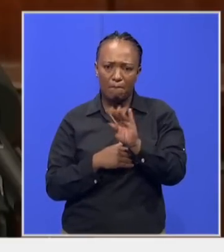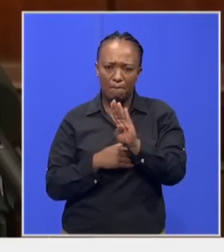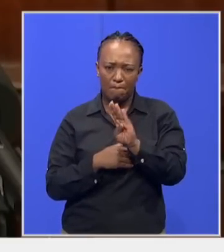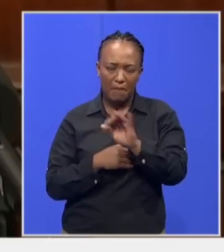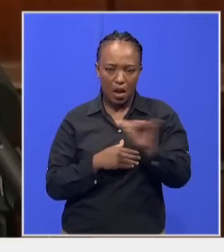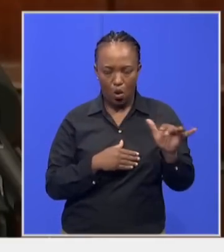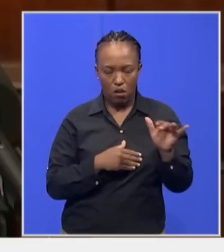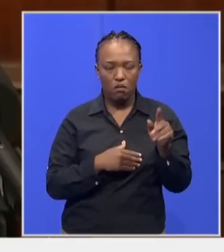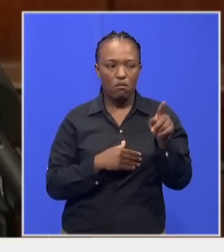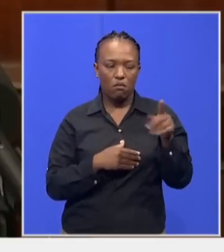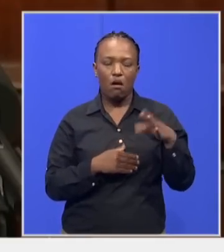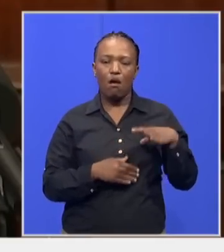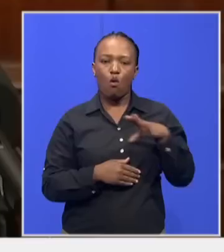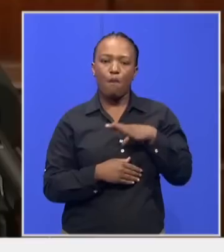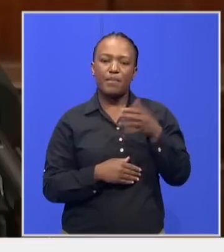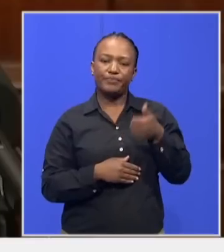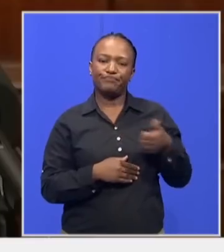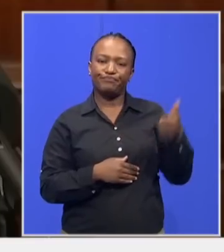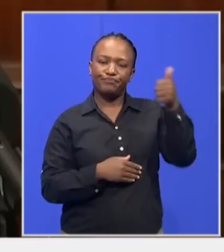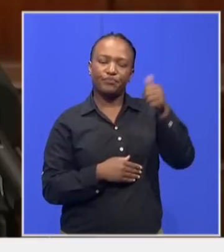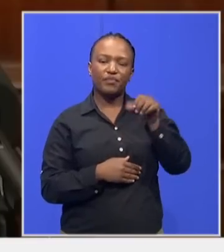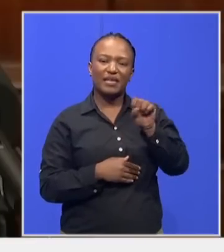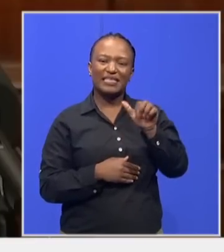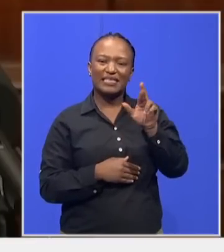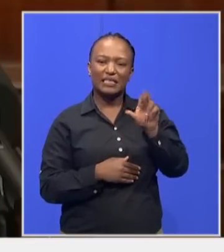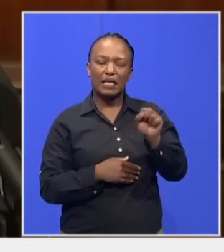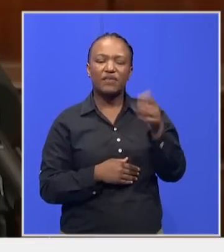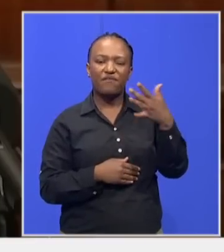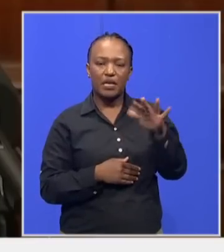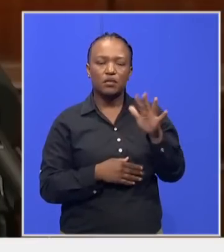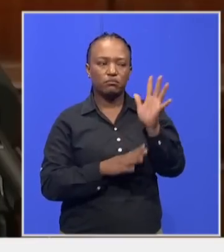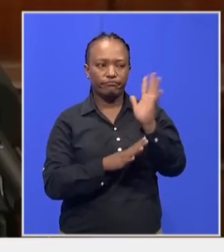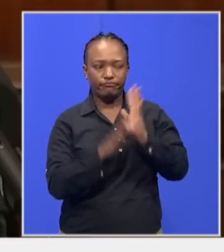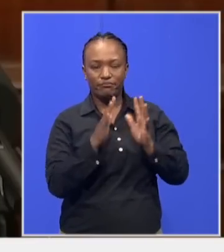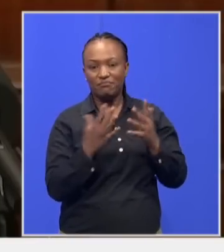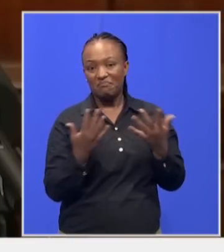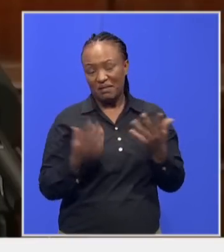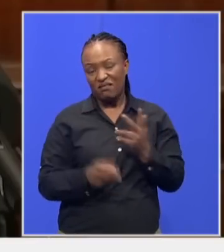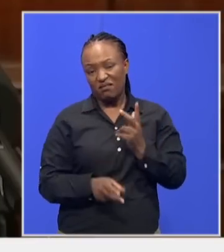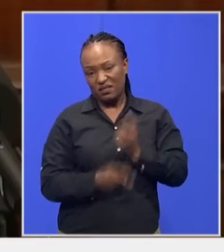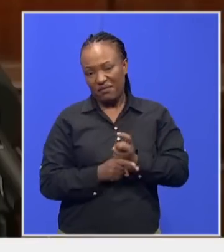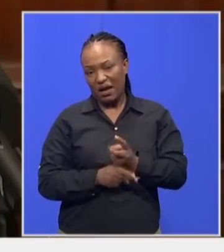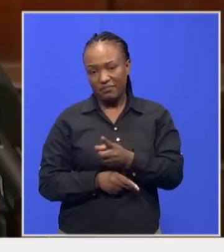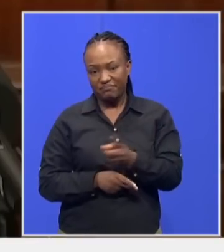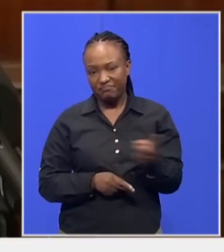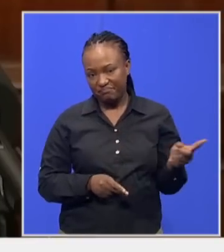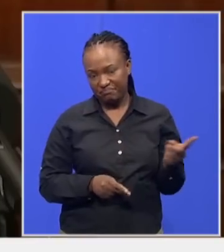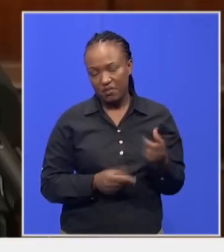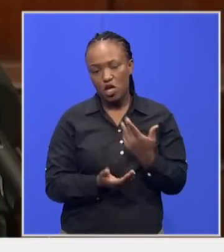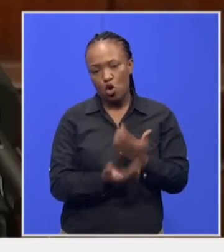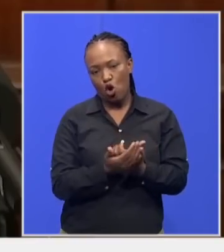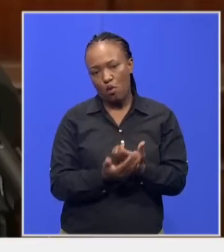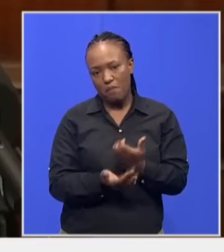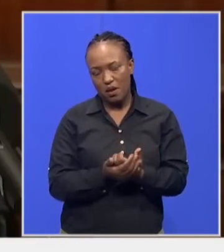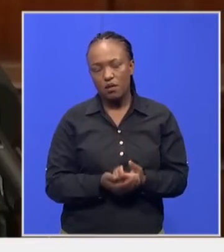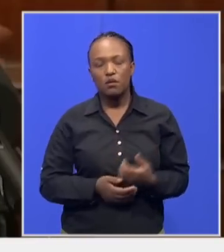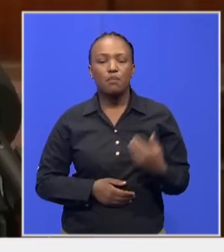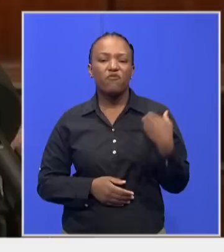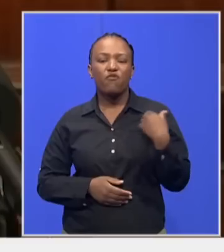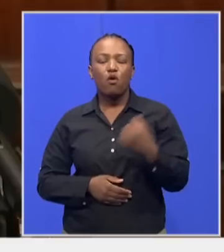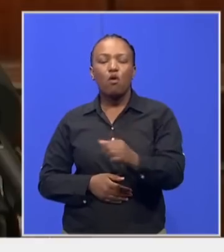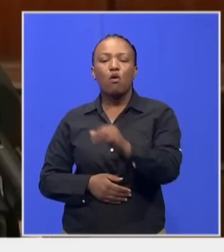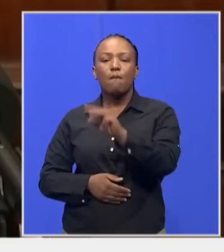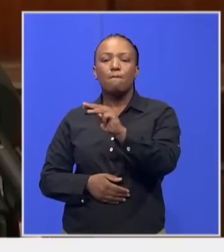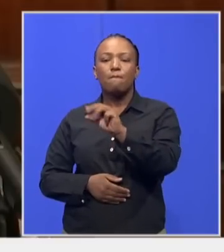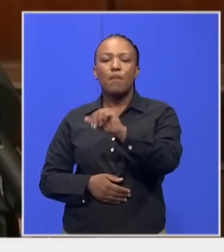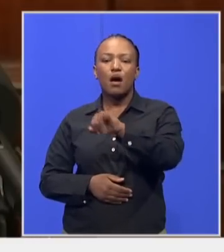he raised. So that's the cost to the South African economy. So these are difficult and hard choices. But we know from Majuba, when we sat with them, expressed